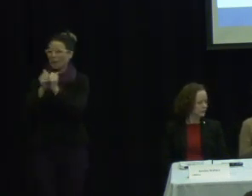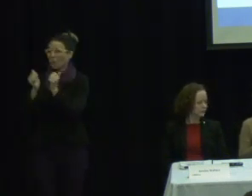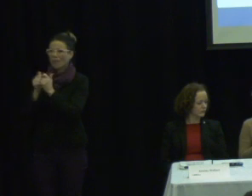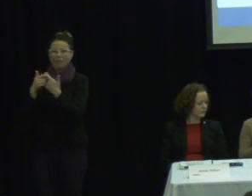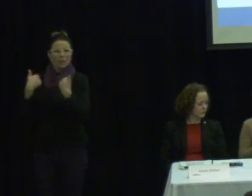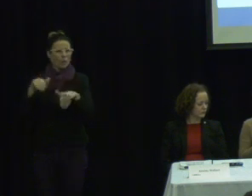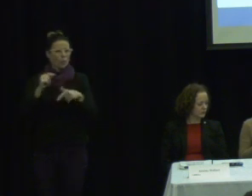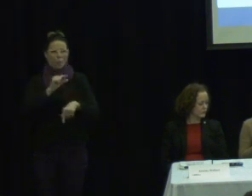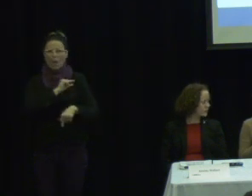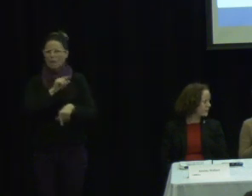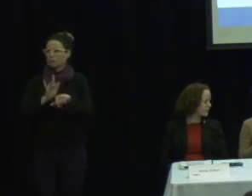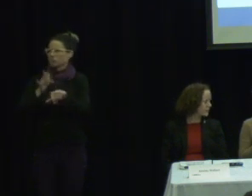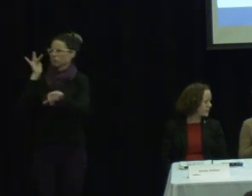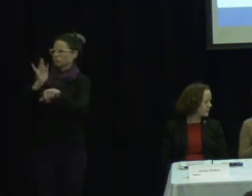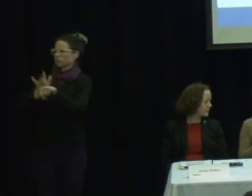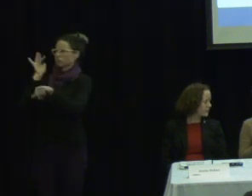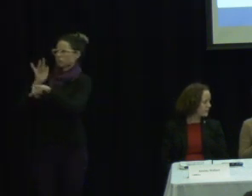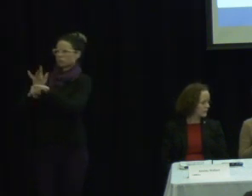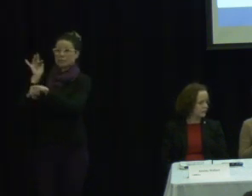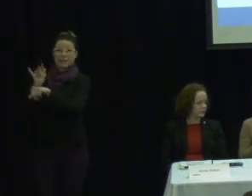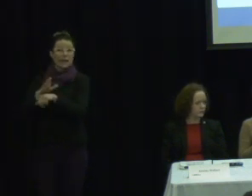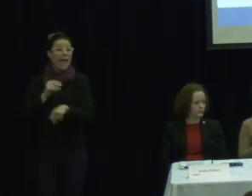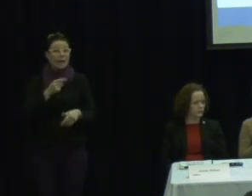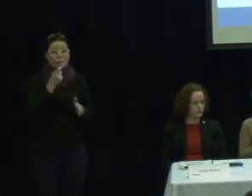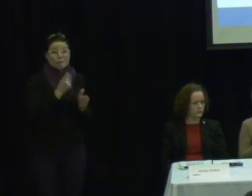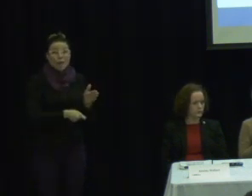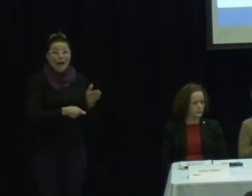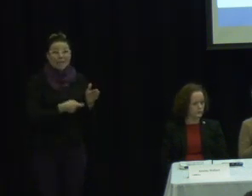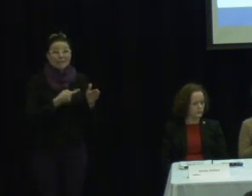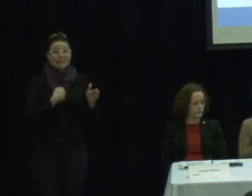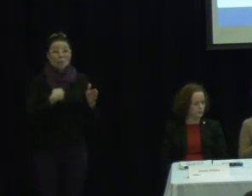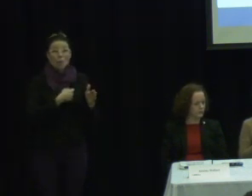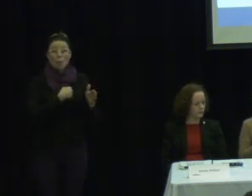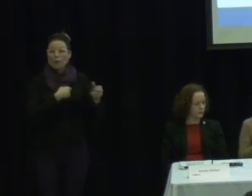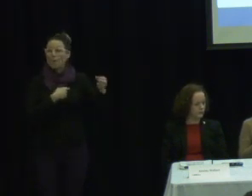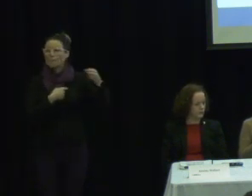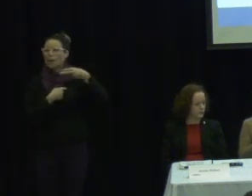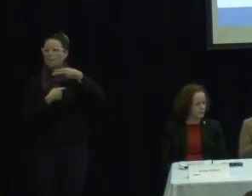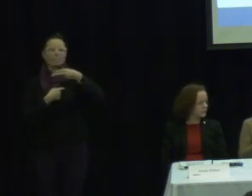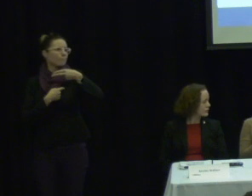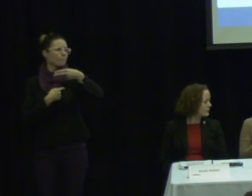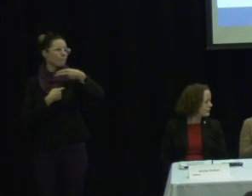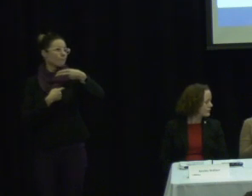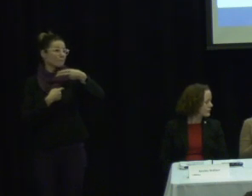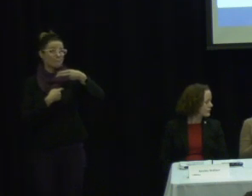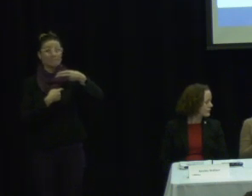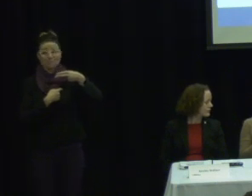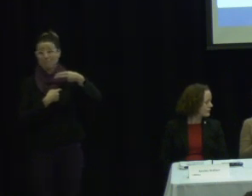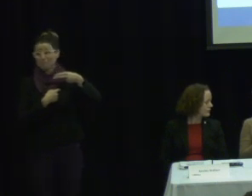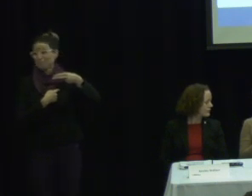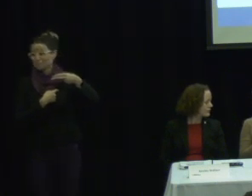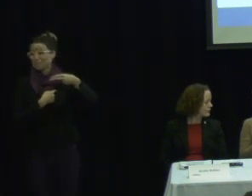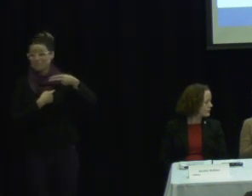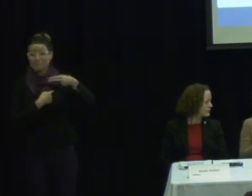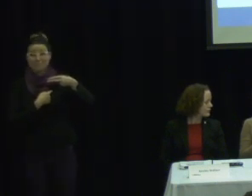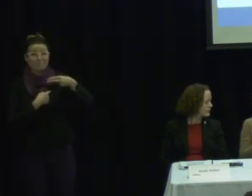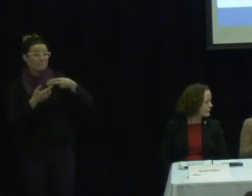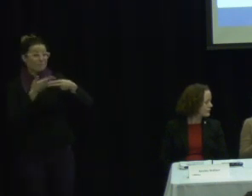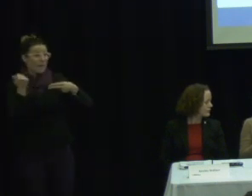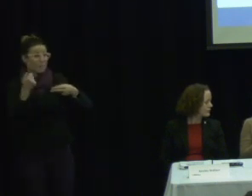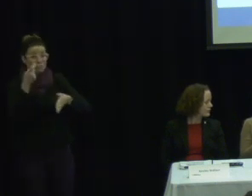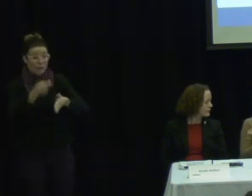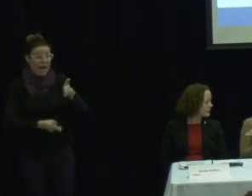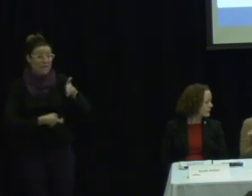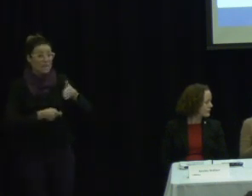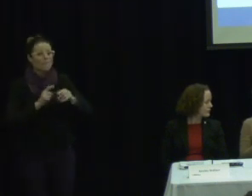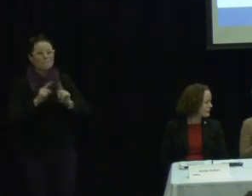We can outcompete all of those schools on price. What we haven't been able to do is take our high quality, affordable education